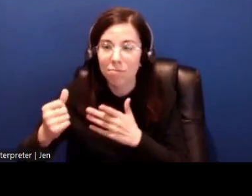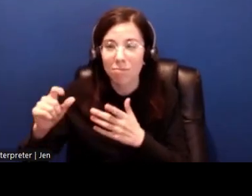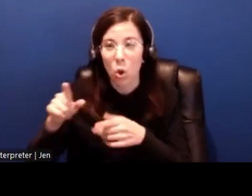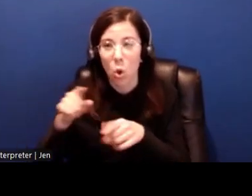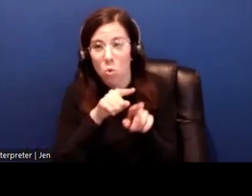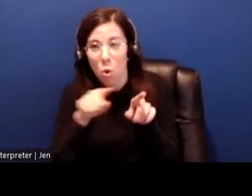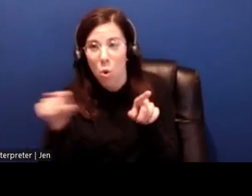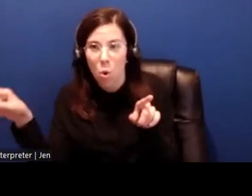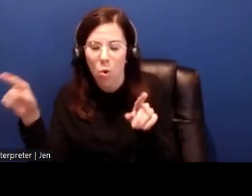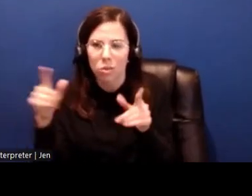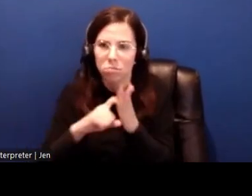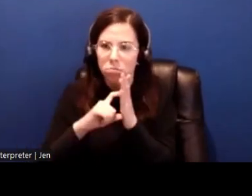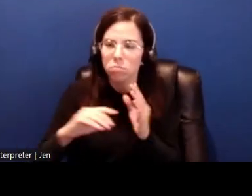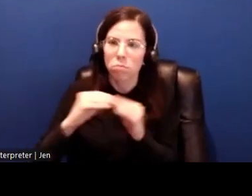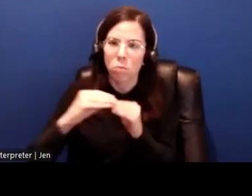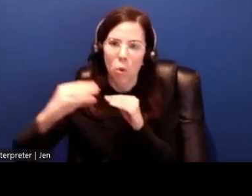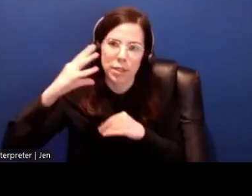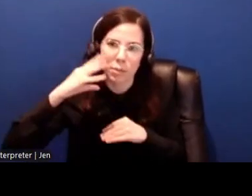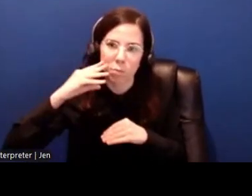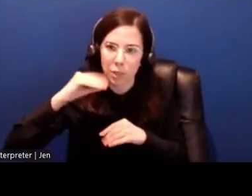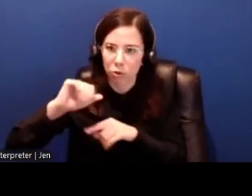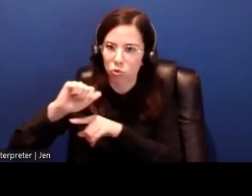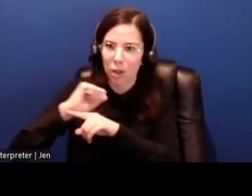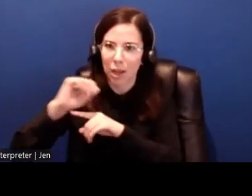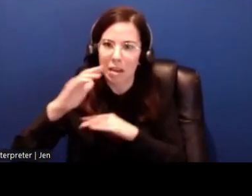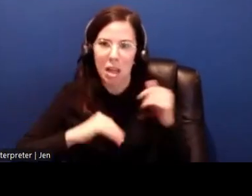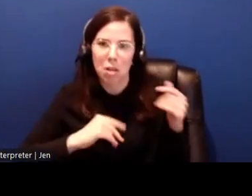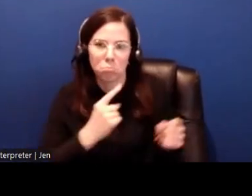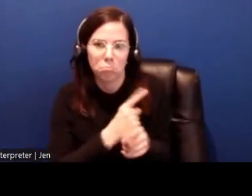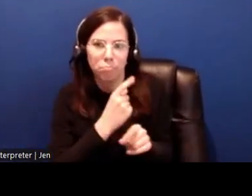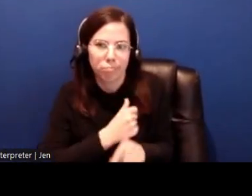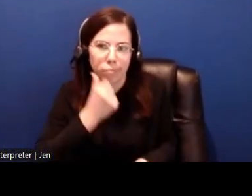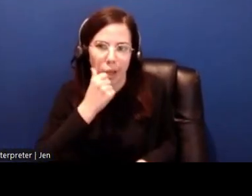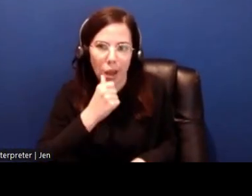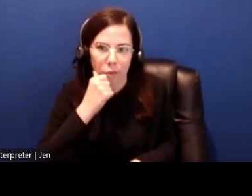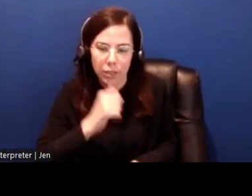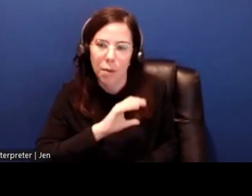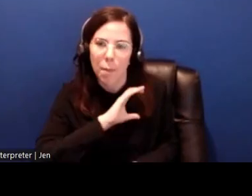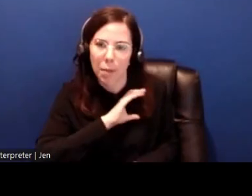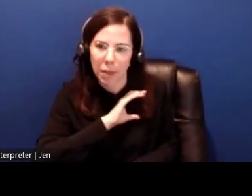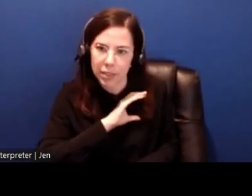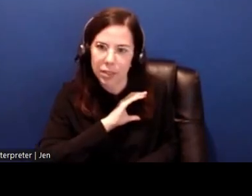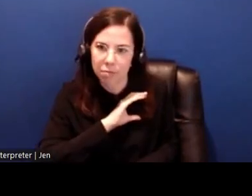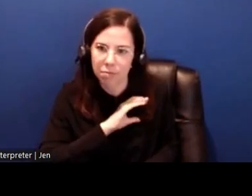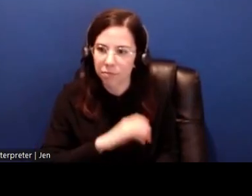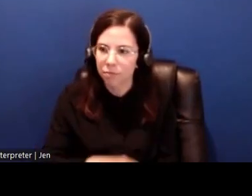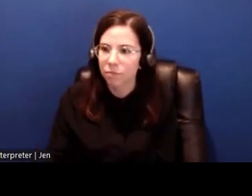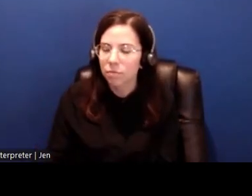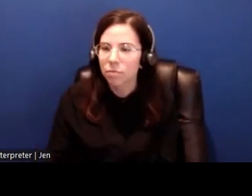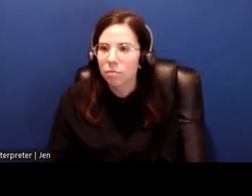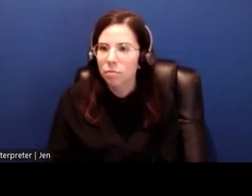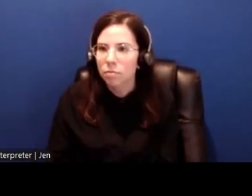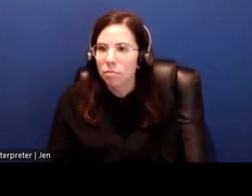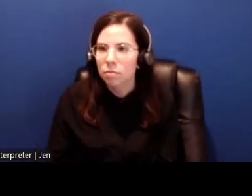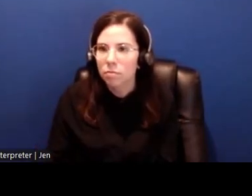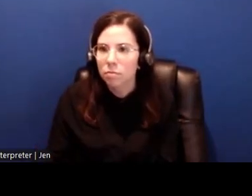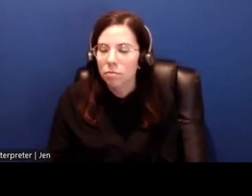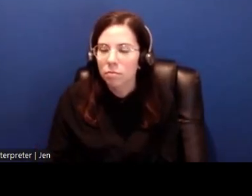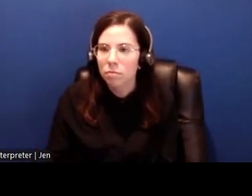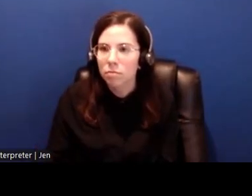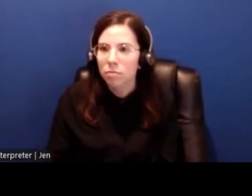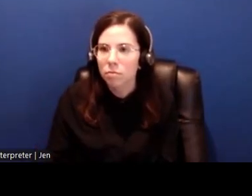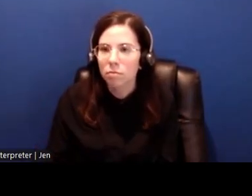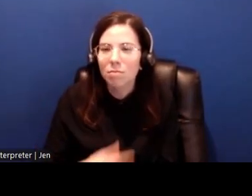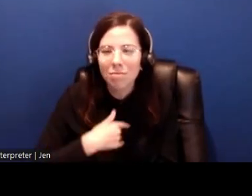of experience and training than perhaps your regular reports and the civilian side, although I'm aware, of course, that in